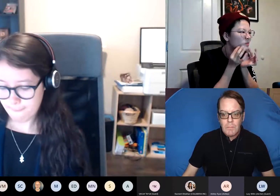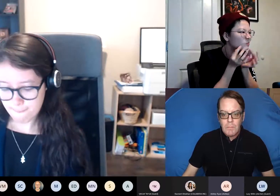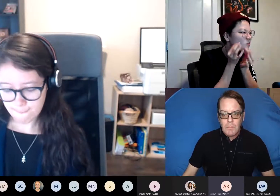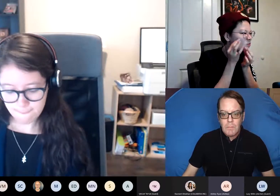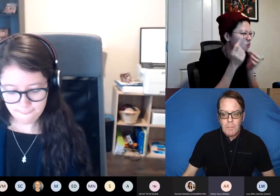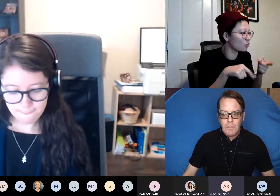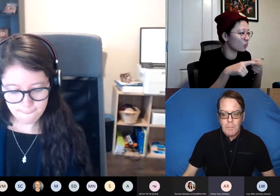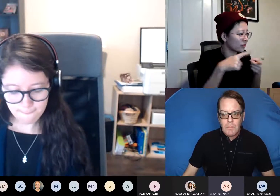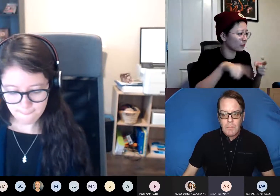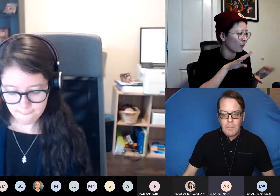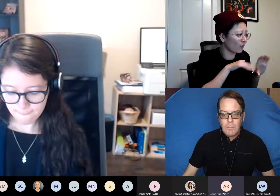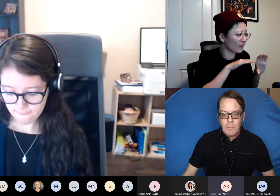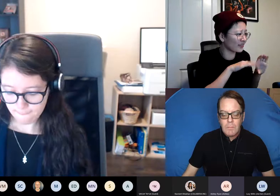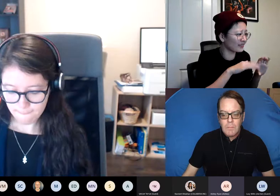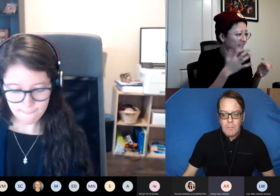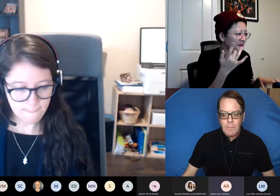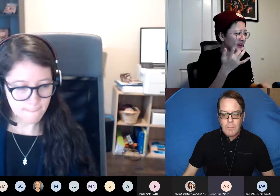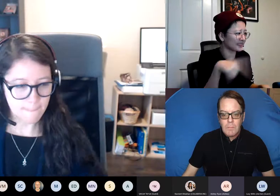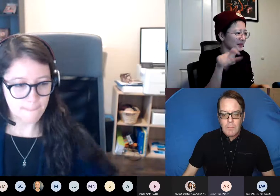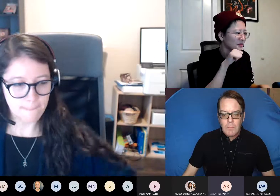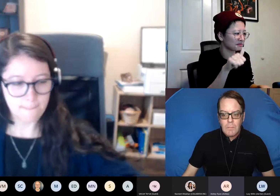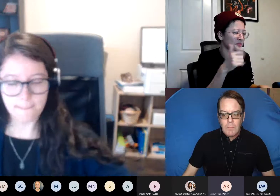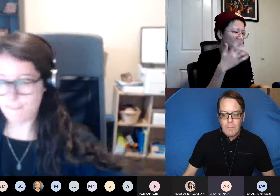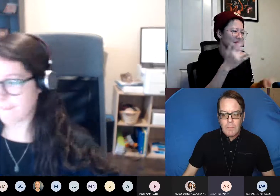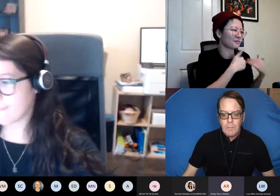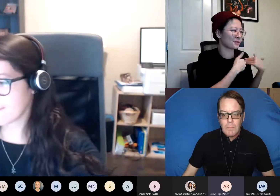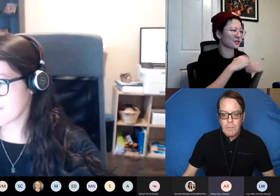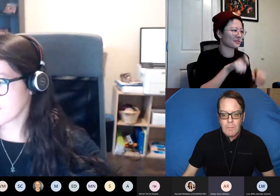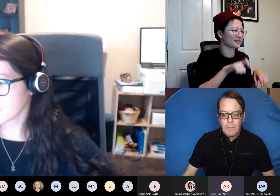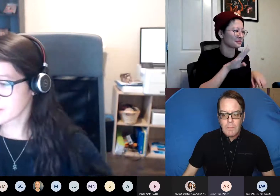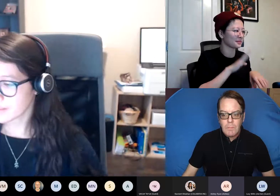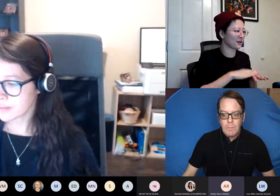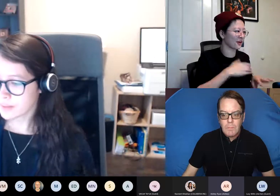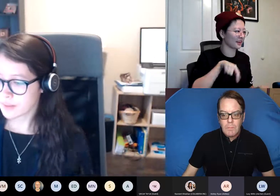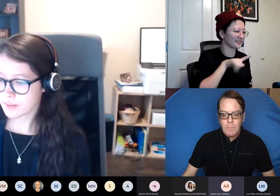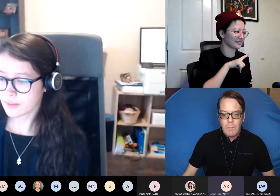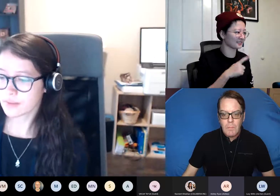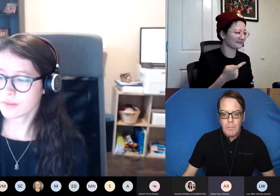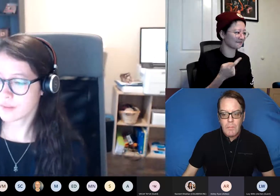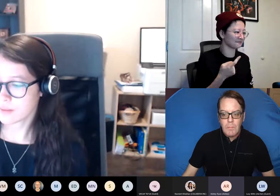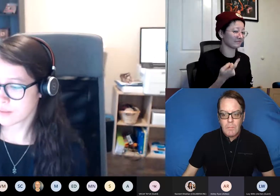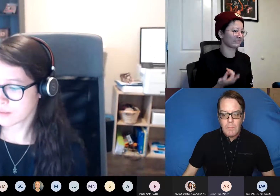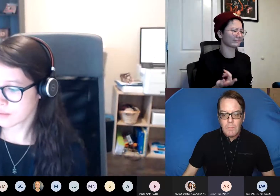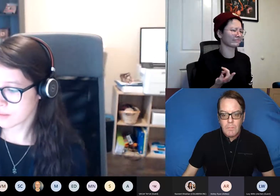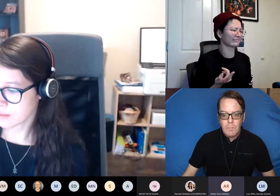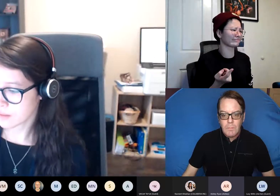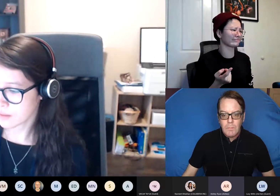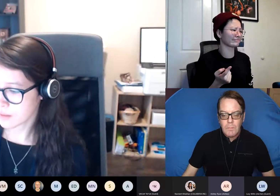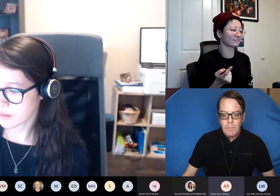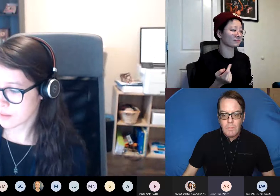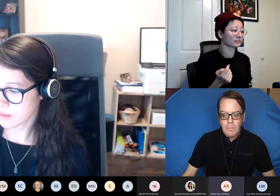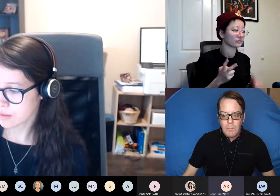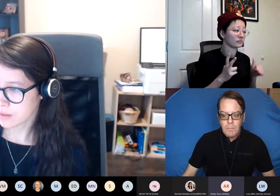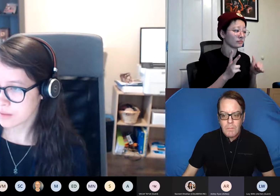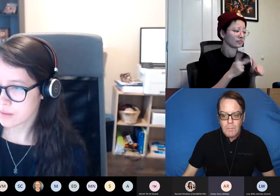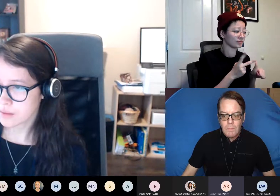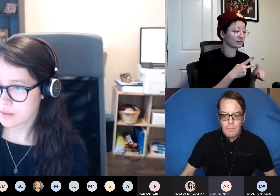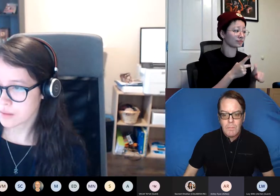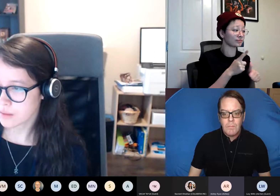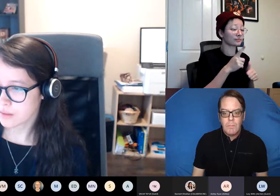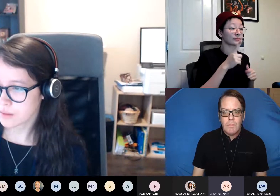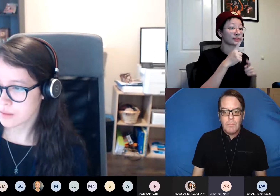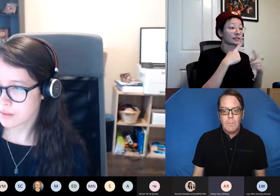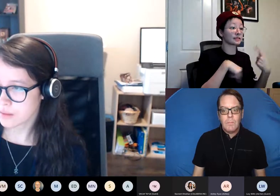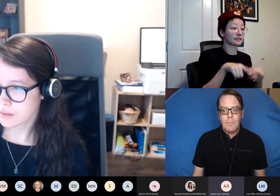it's almost in comparison as if you were to put sensors on a hearing person, on their mouth, on their jaw, on